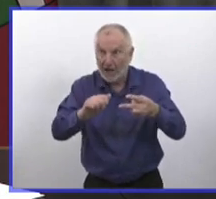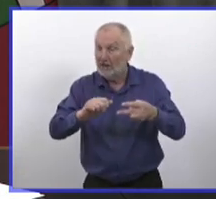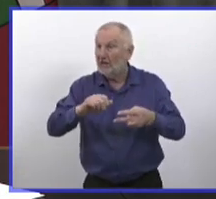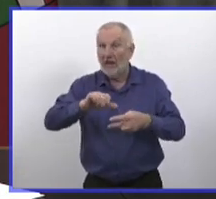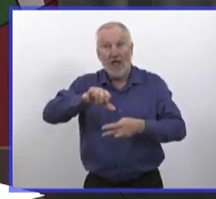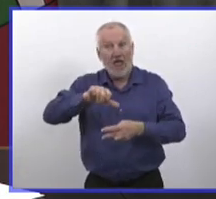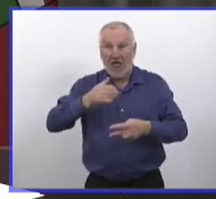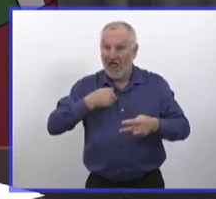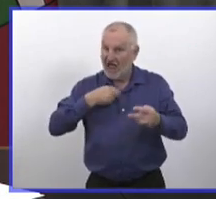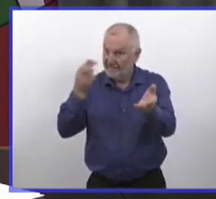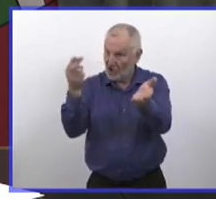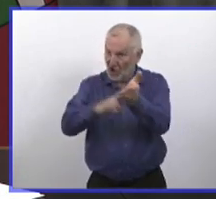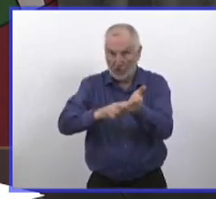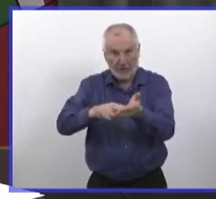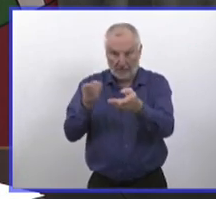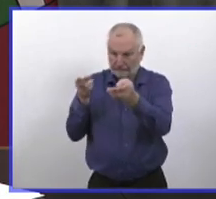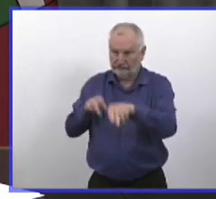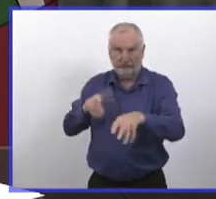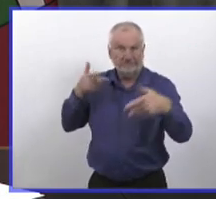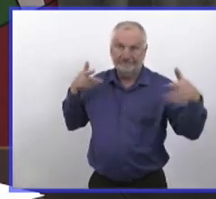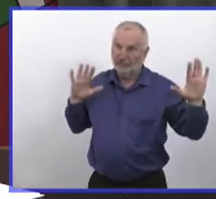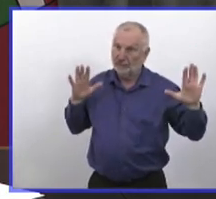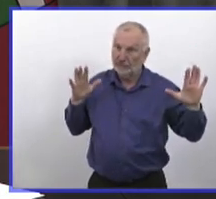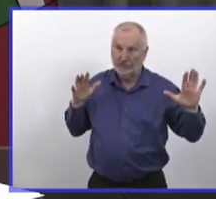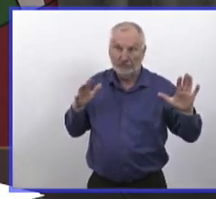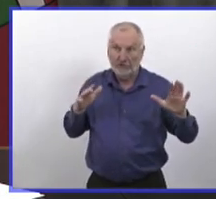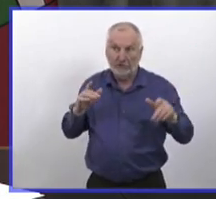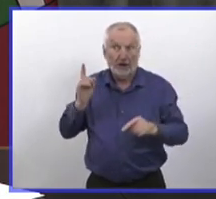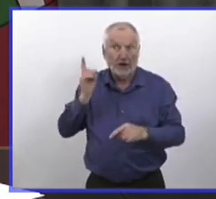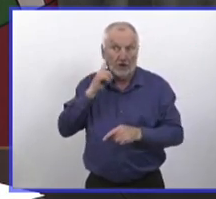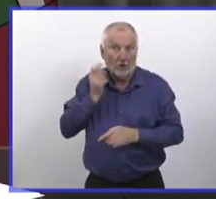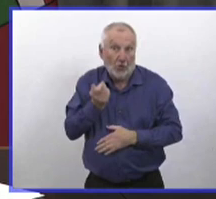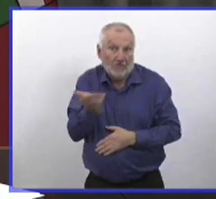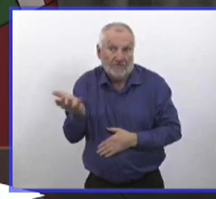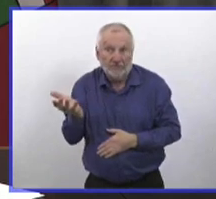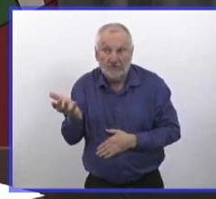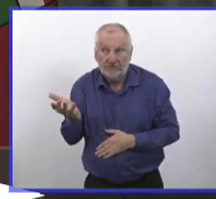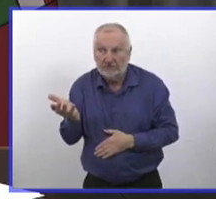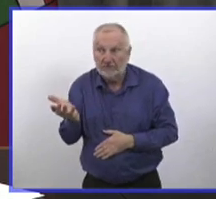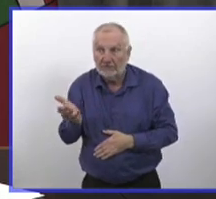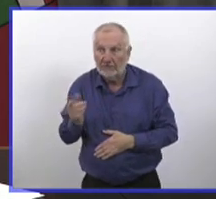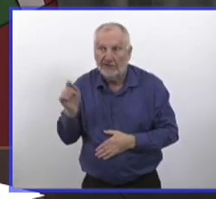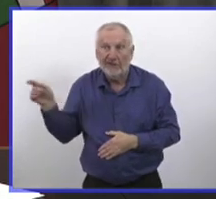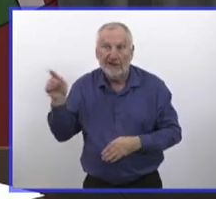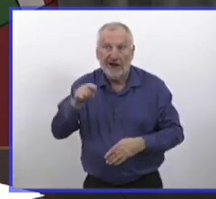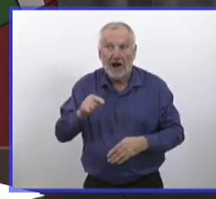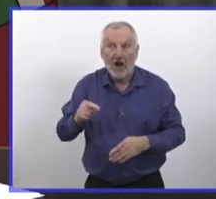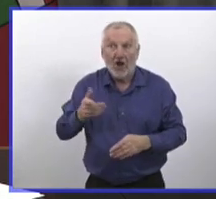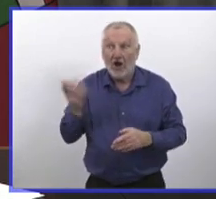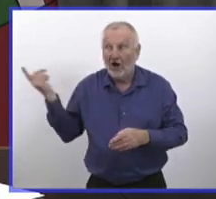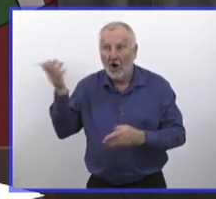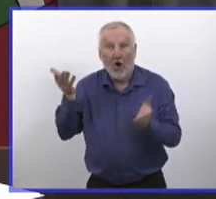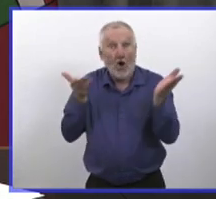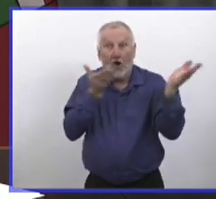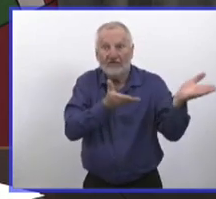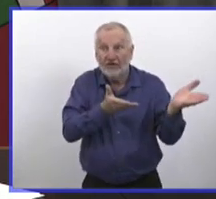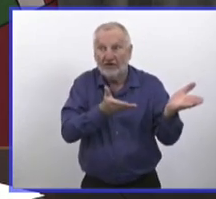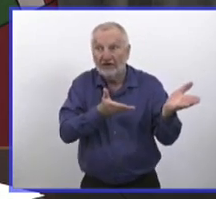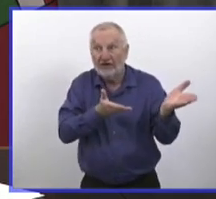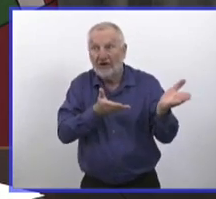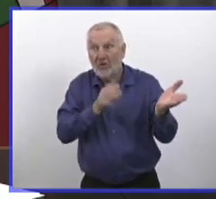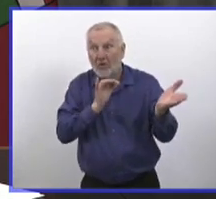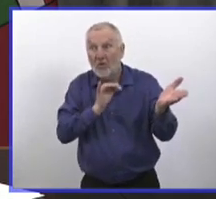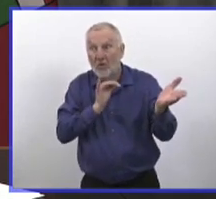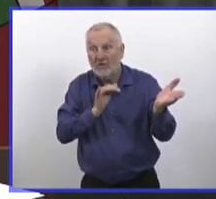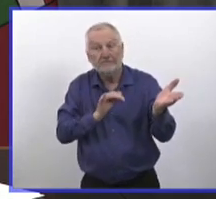of misleading offers of vaccine being offered to provinces, for example. And so while